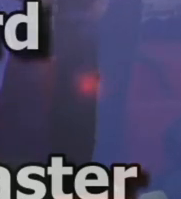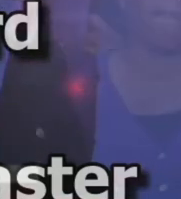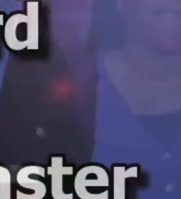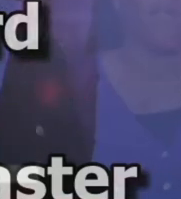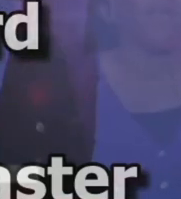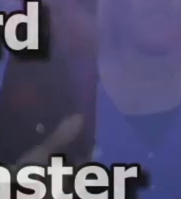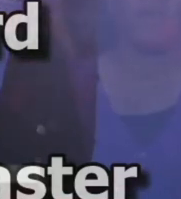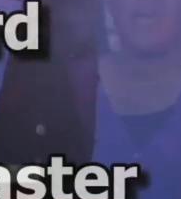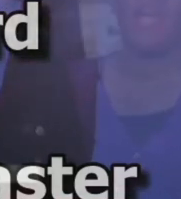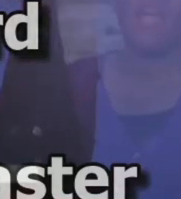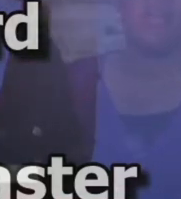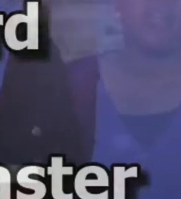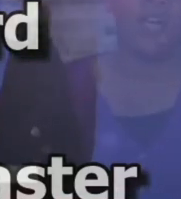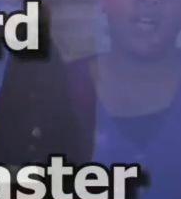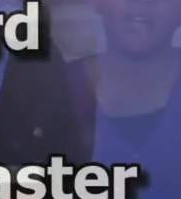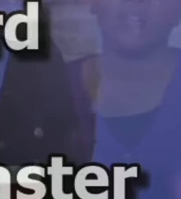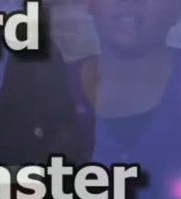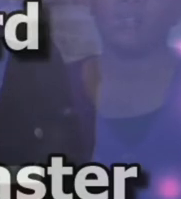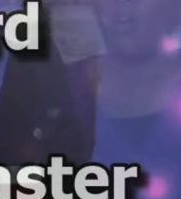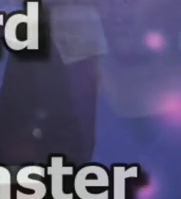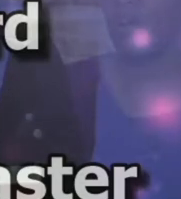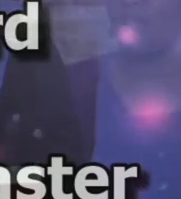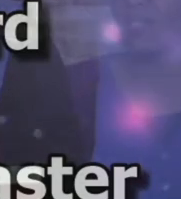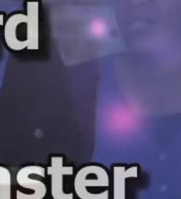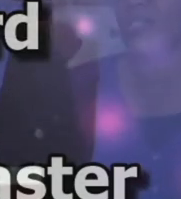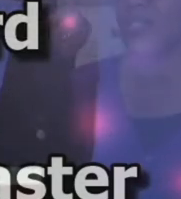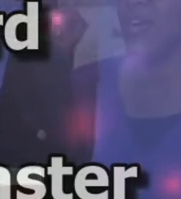Oh, my heart's one